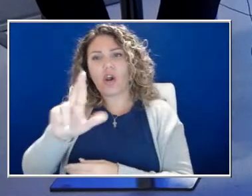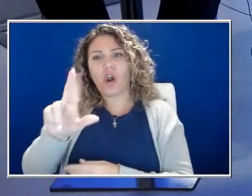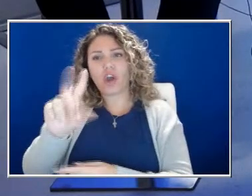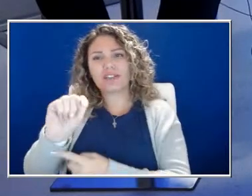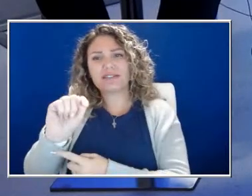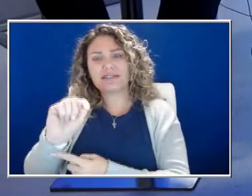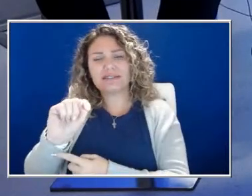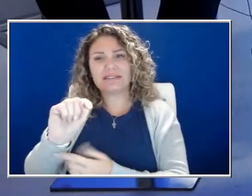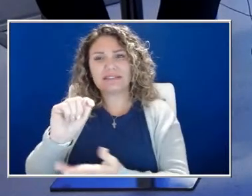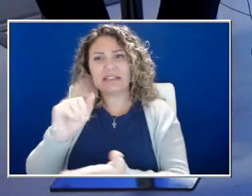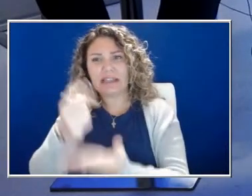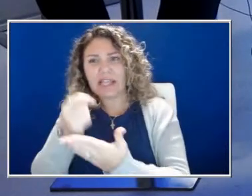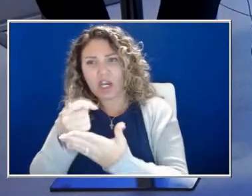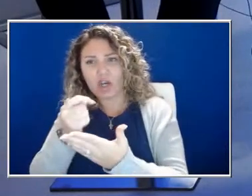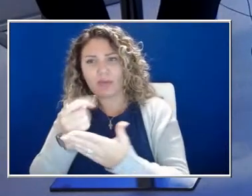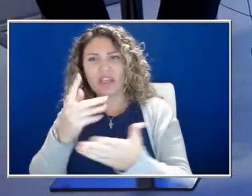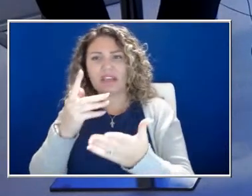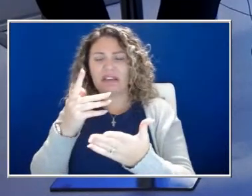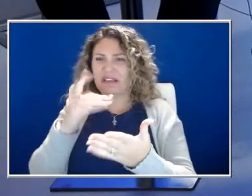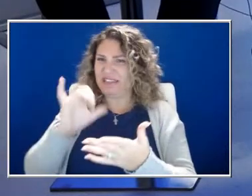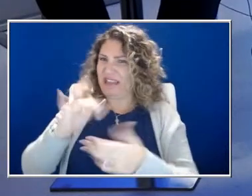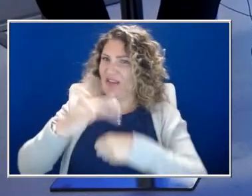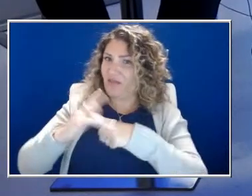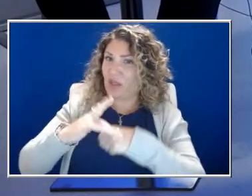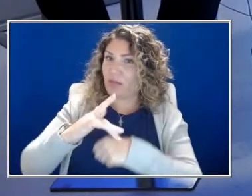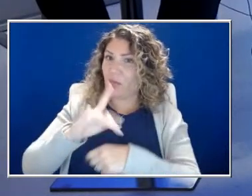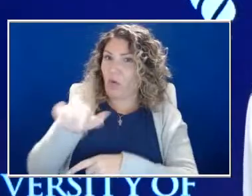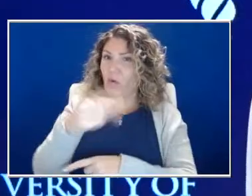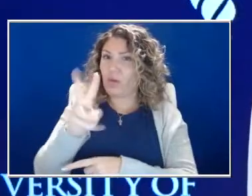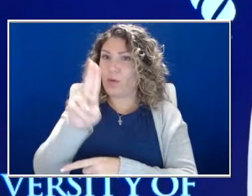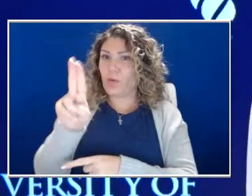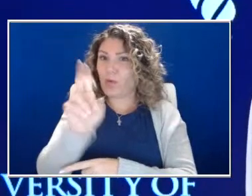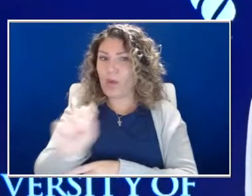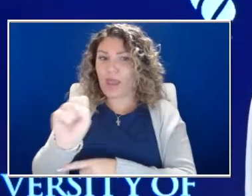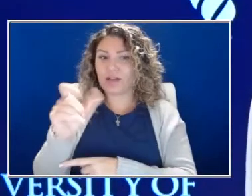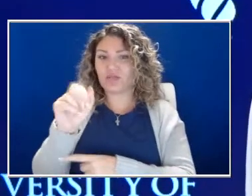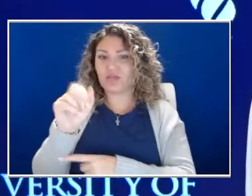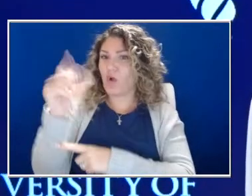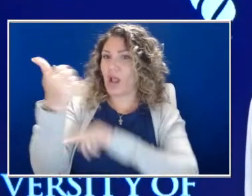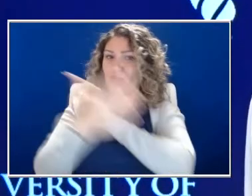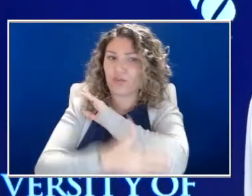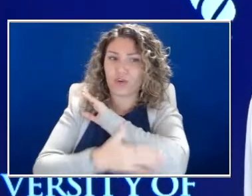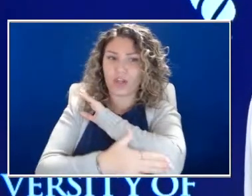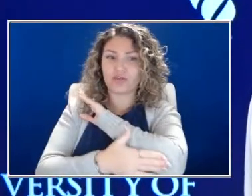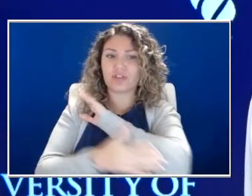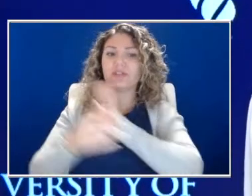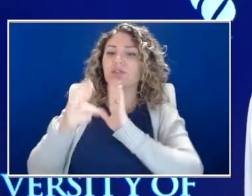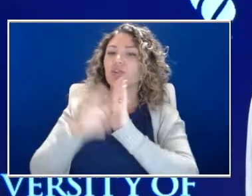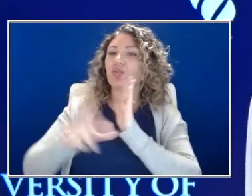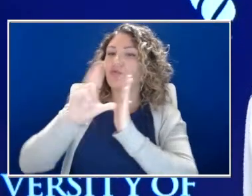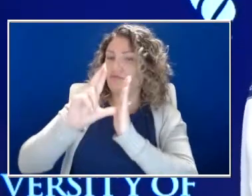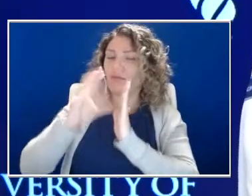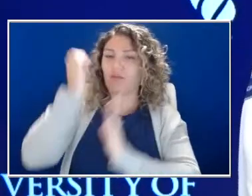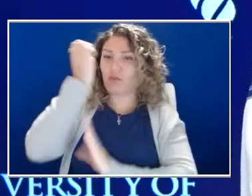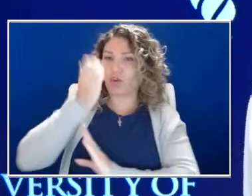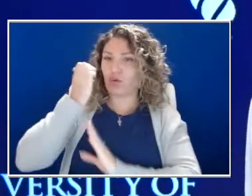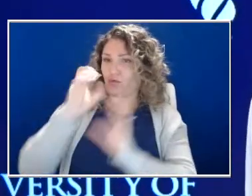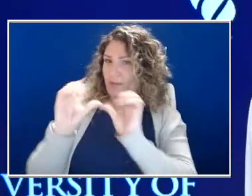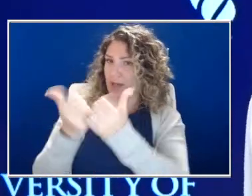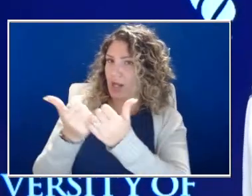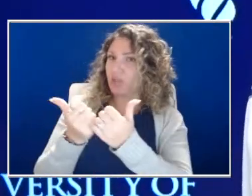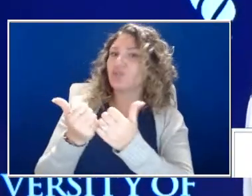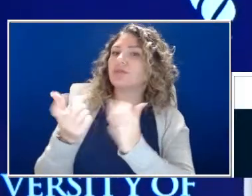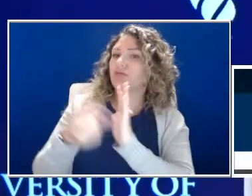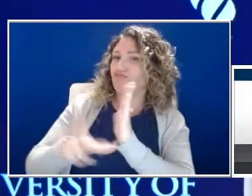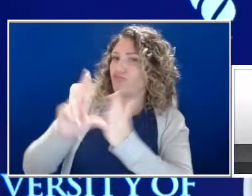U.S. or is it available overseas? It is under review by the European agencies, and we expect